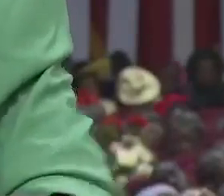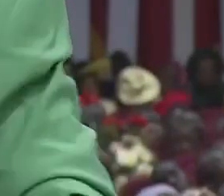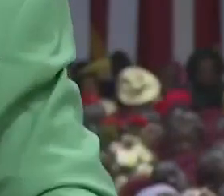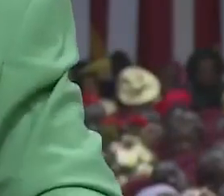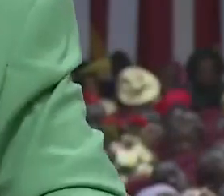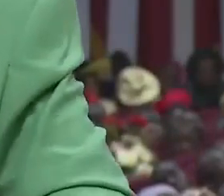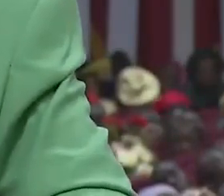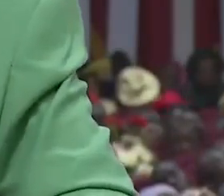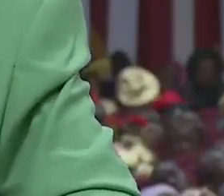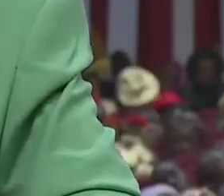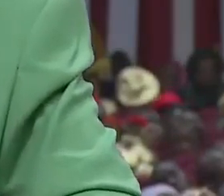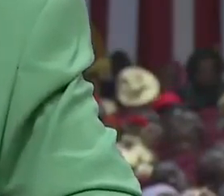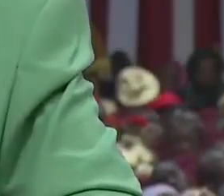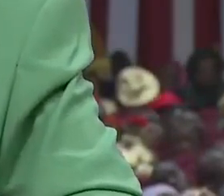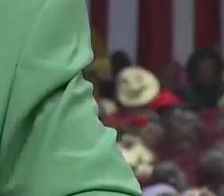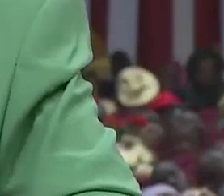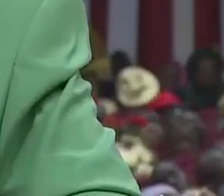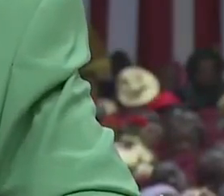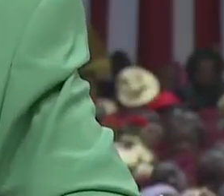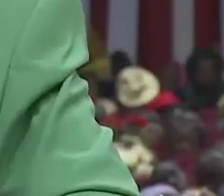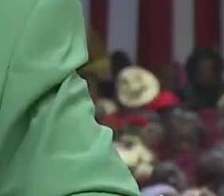mean business, I'm